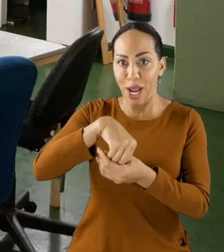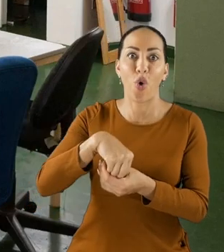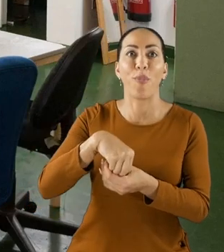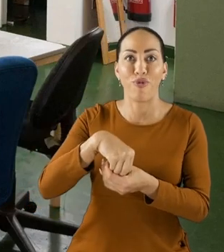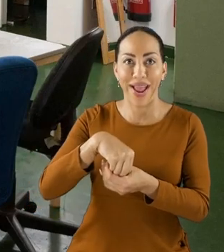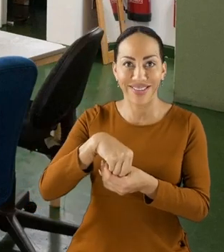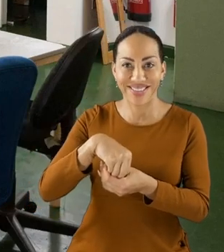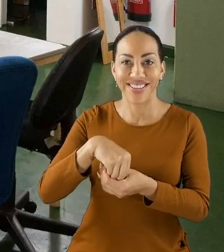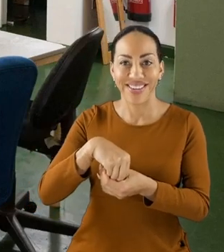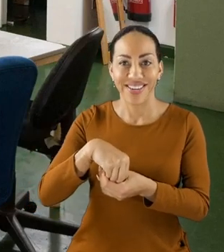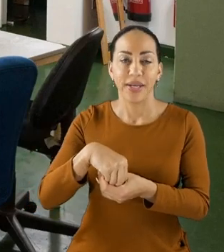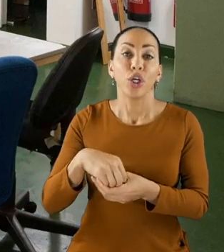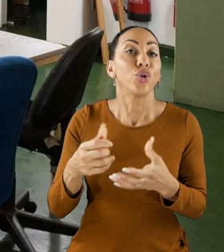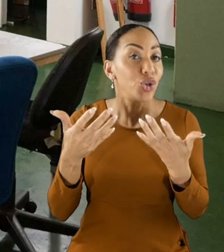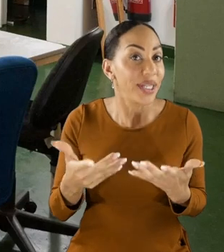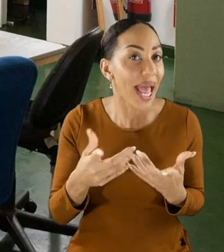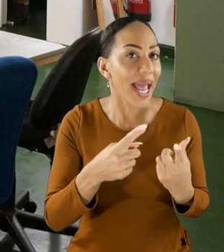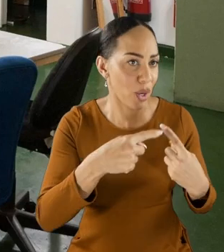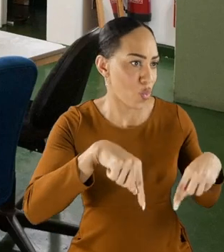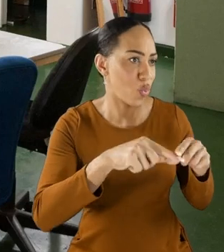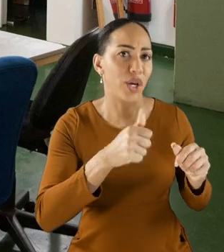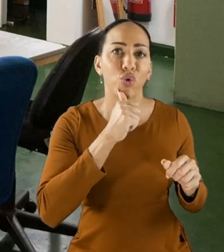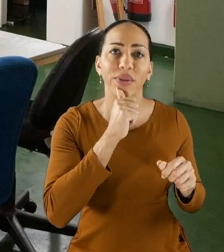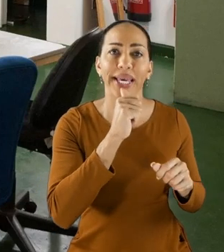completely incorporates Zoom. So